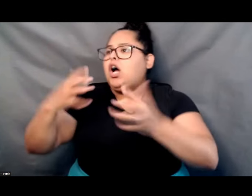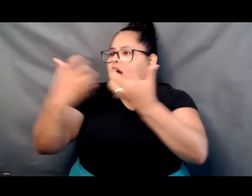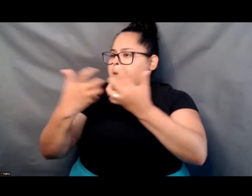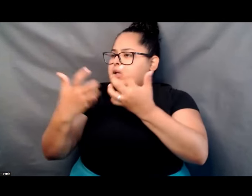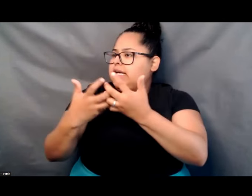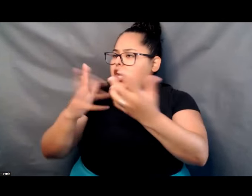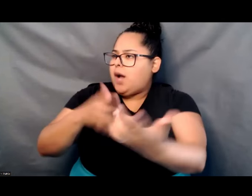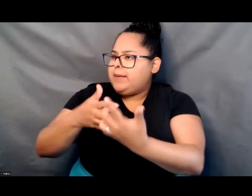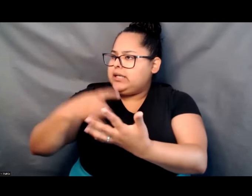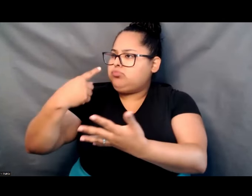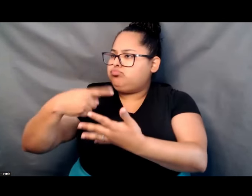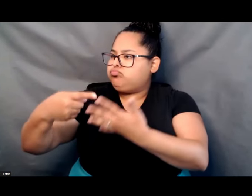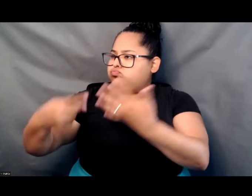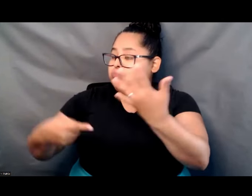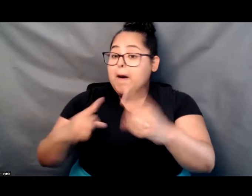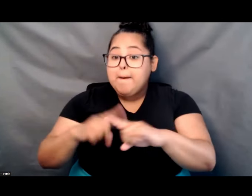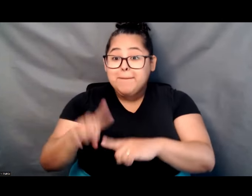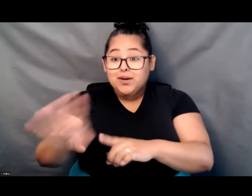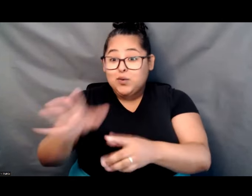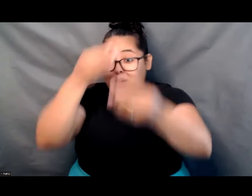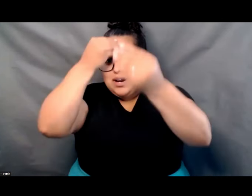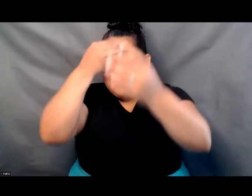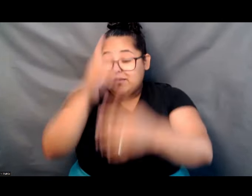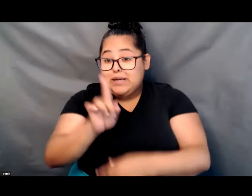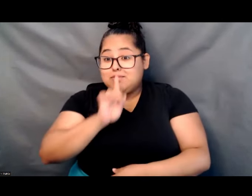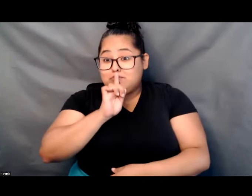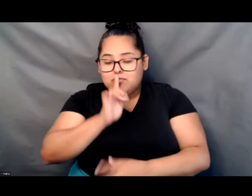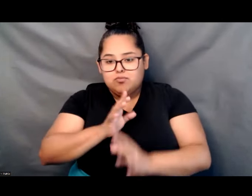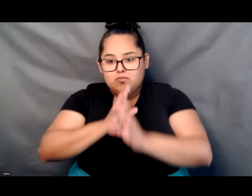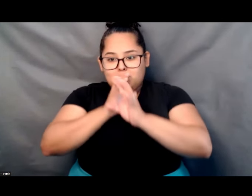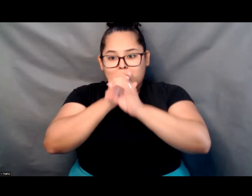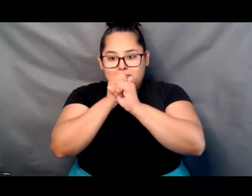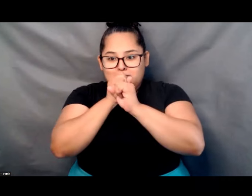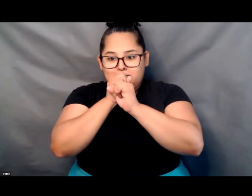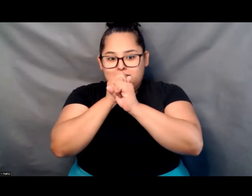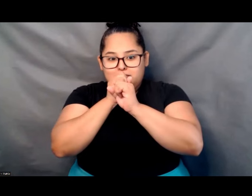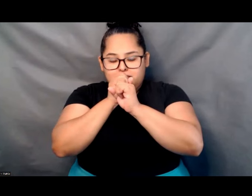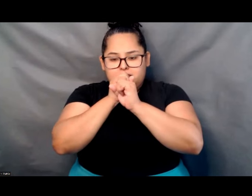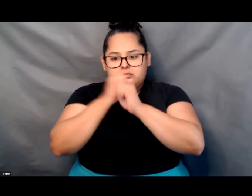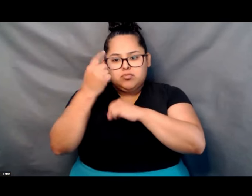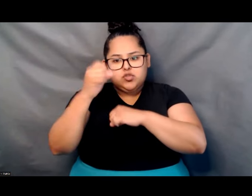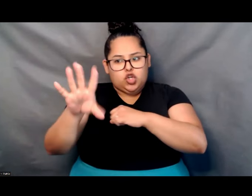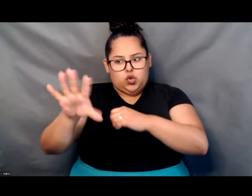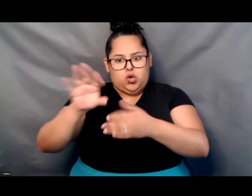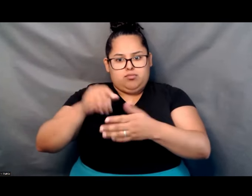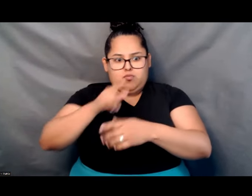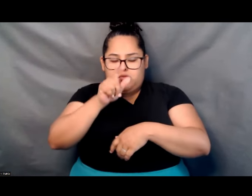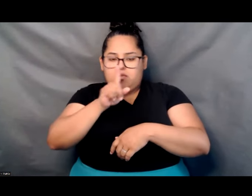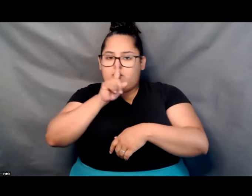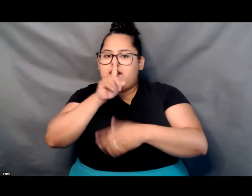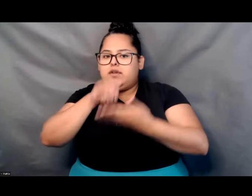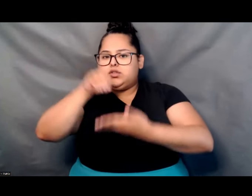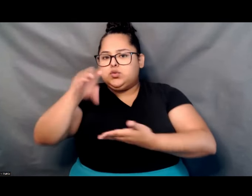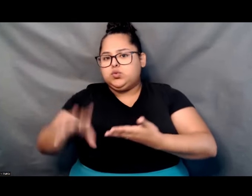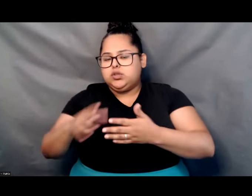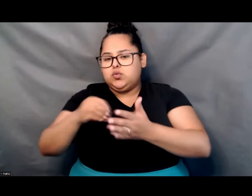make sure it keeps all of your information private. So it preserves students' records, and so it won't say anything about